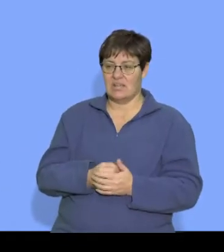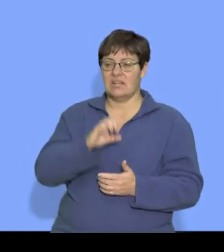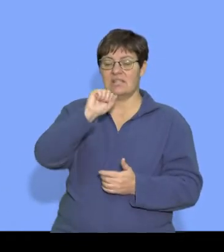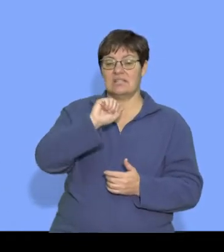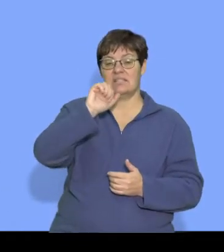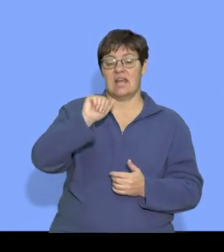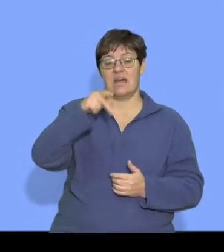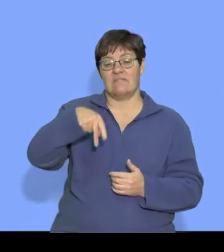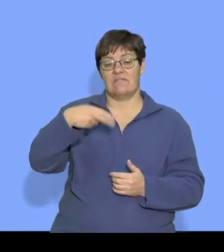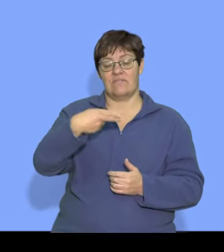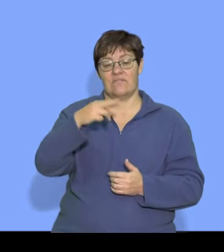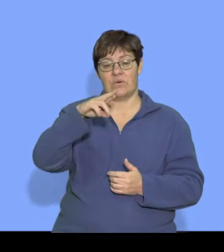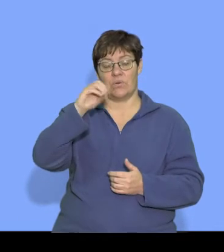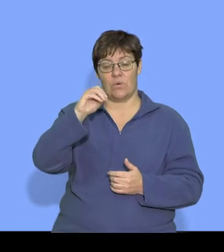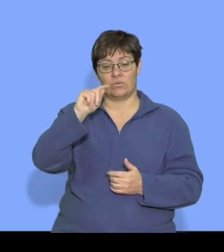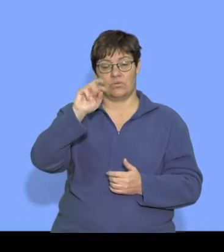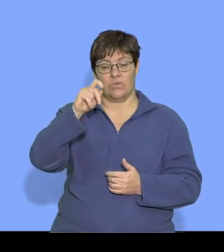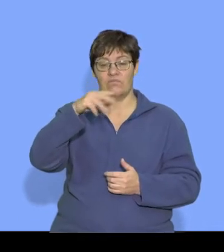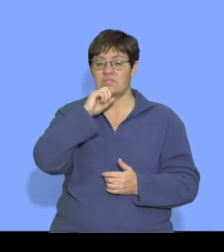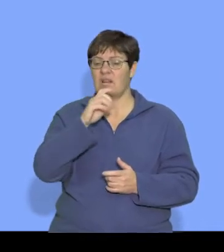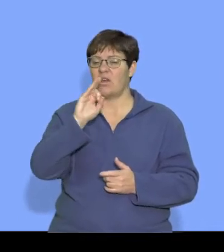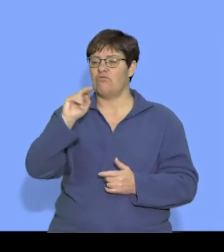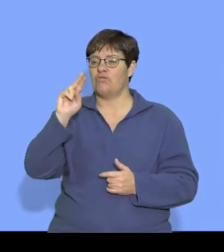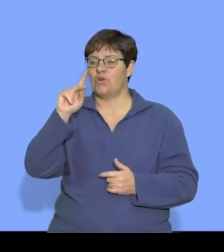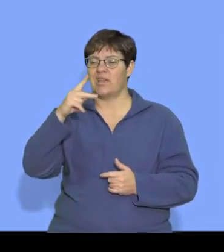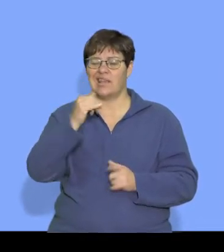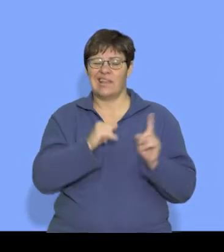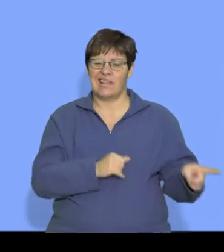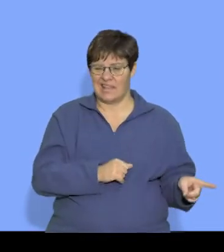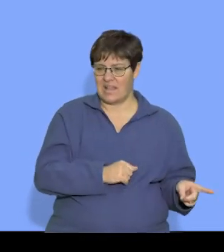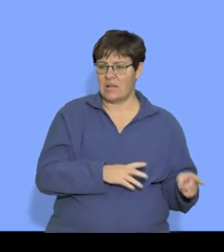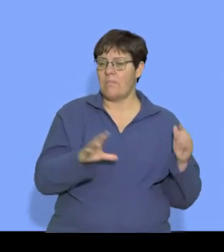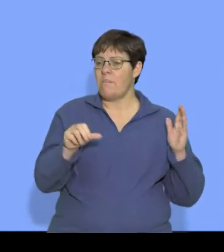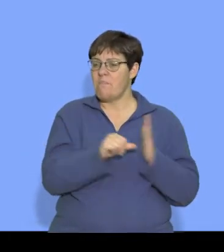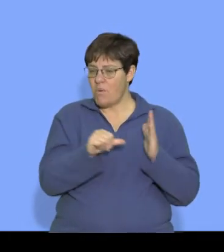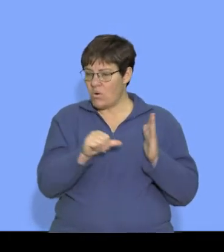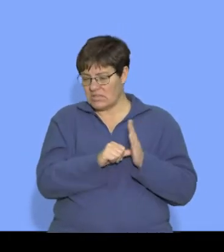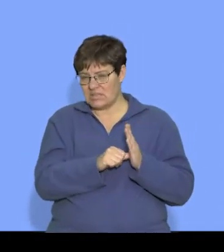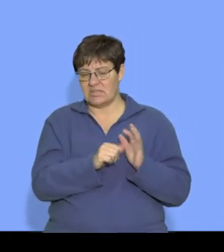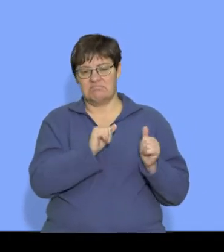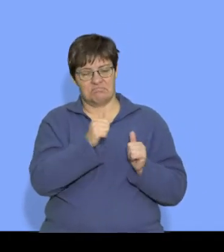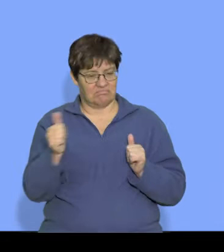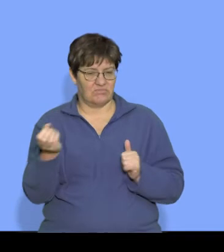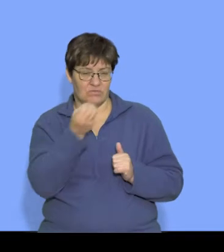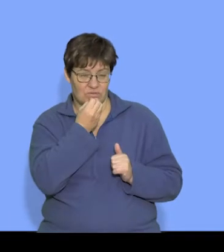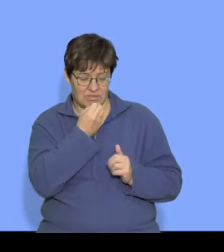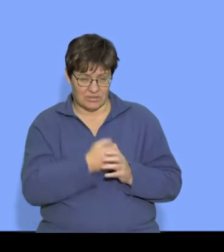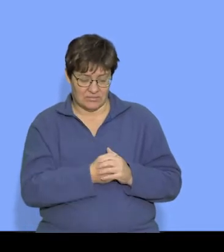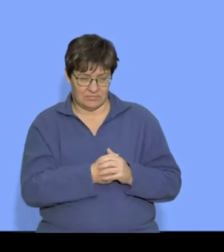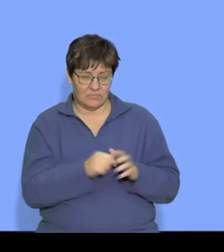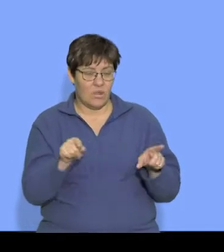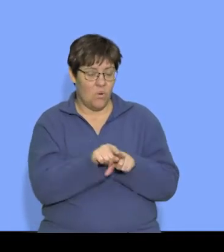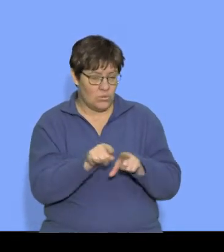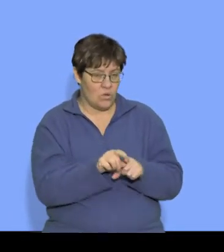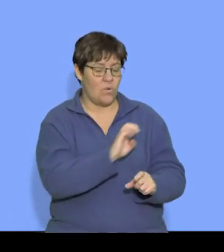saprotrophs. So if you recollect, we spoke of fungi and how these are an important part of the food chain.